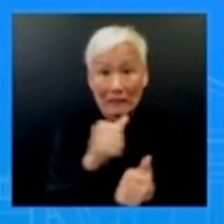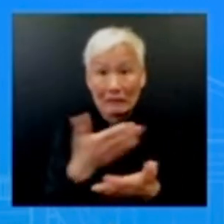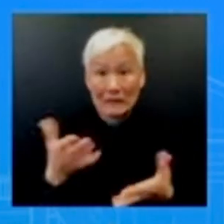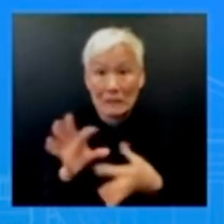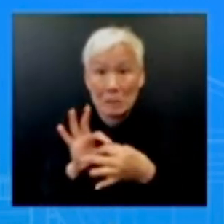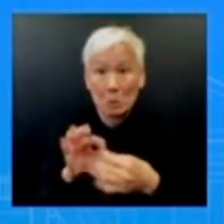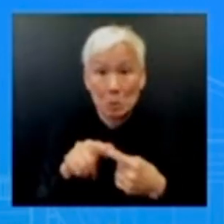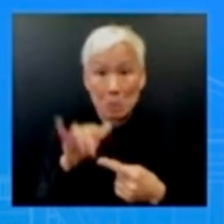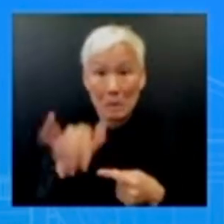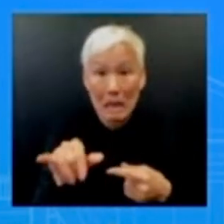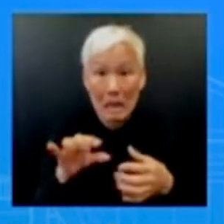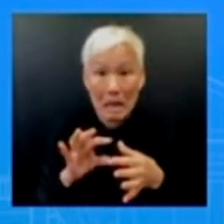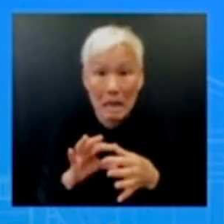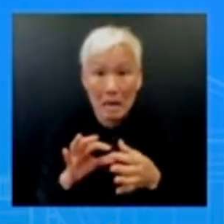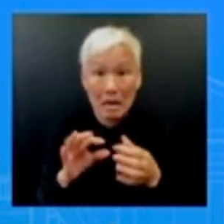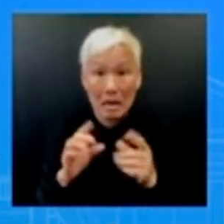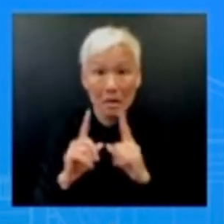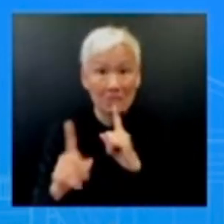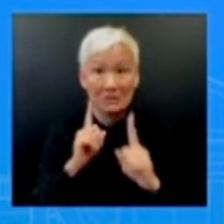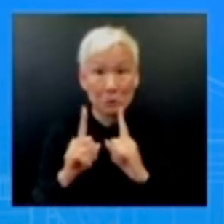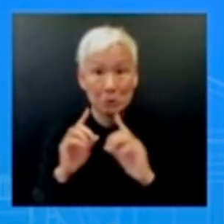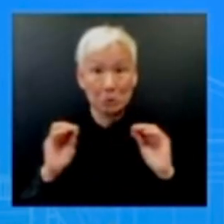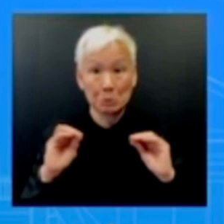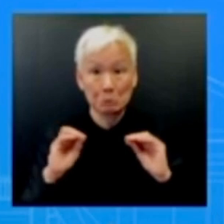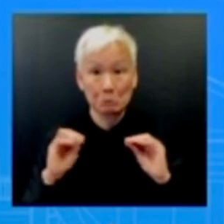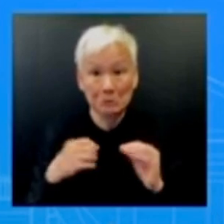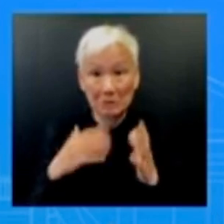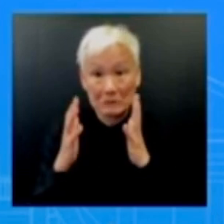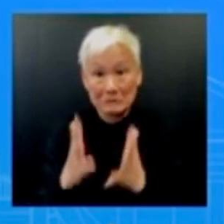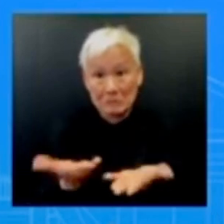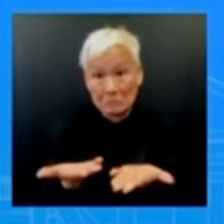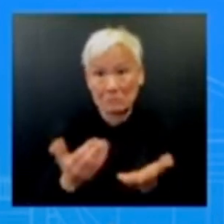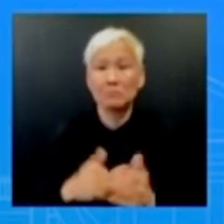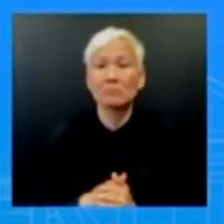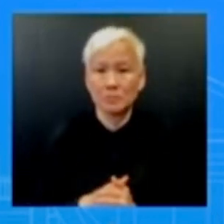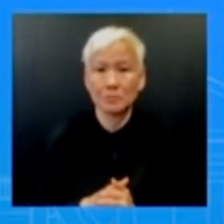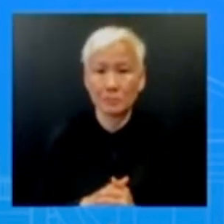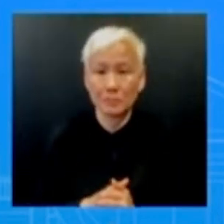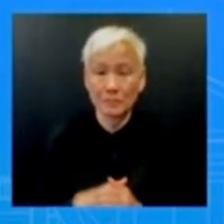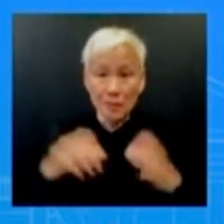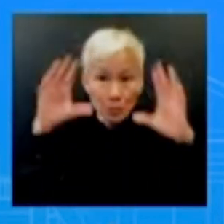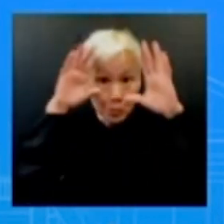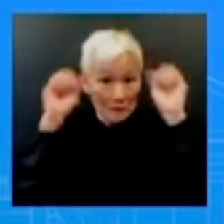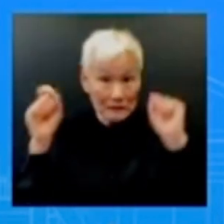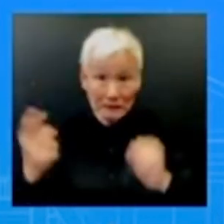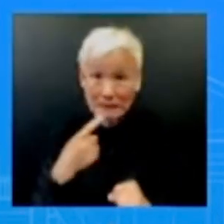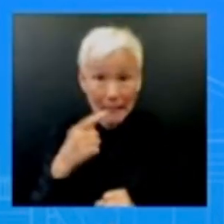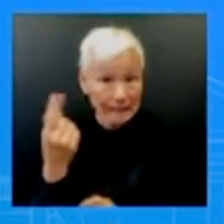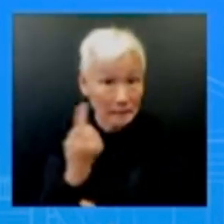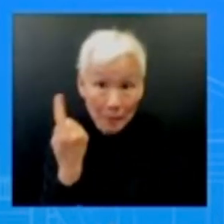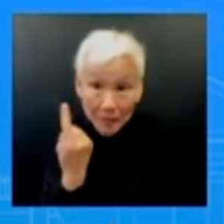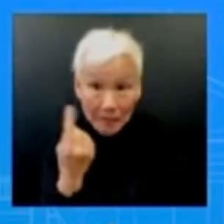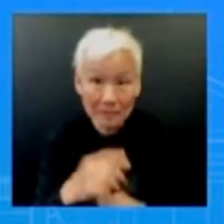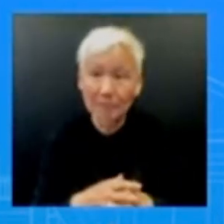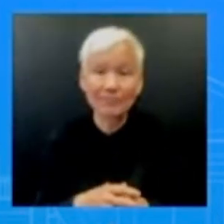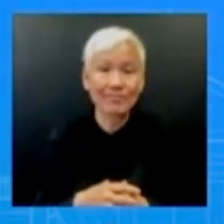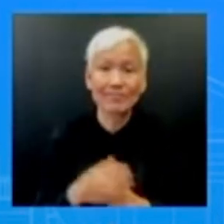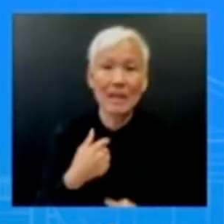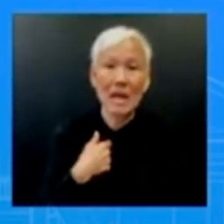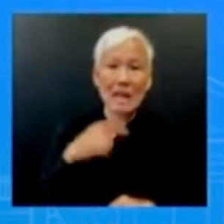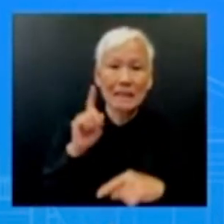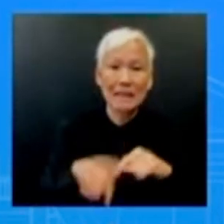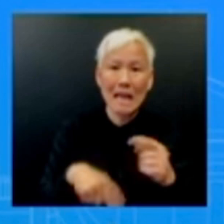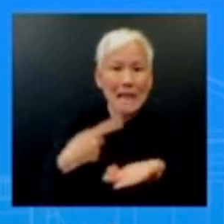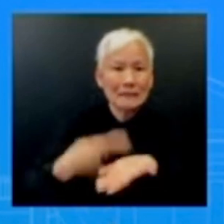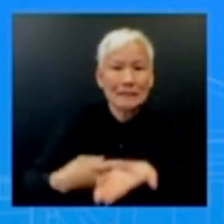conversation, and so I'll just leave it there. And the president himself otherwise? Just don't have anything to read out on conversations that the president may have had with